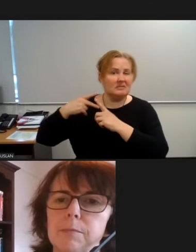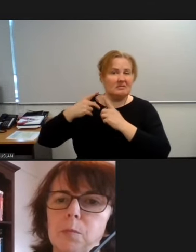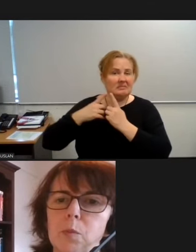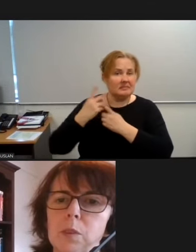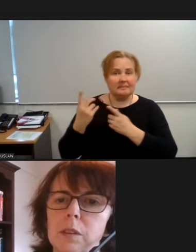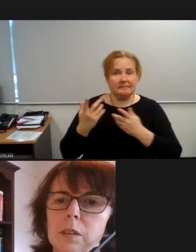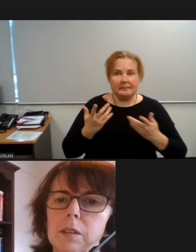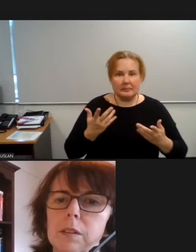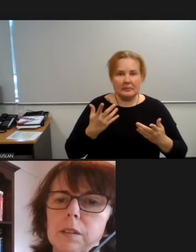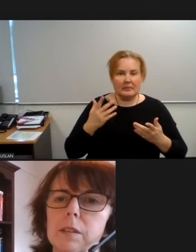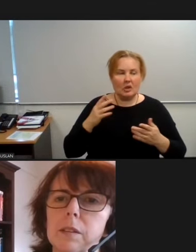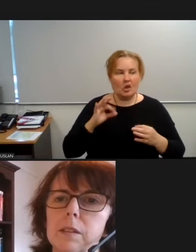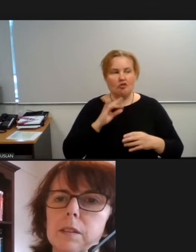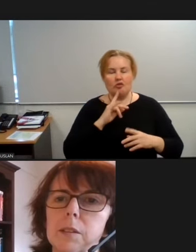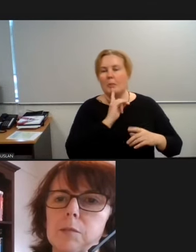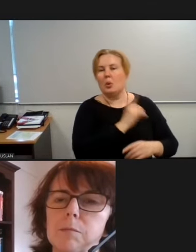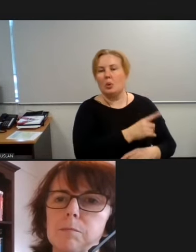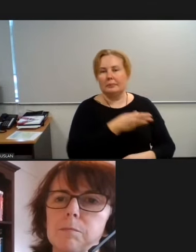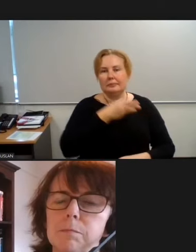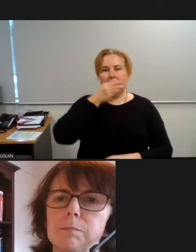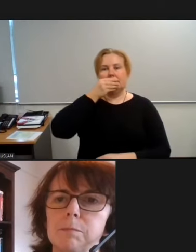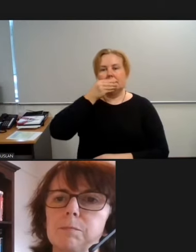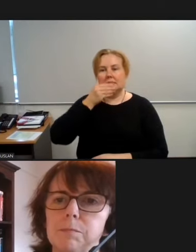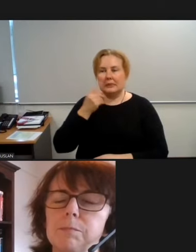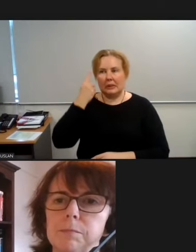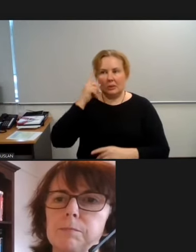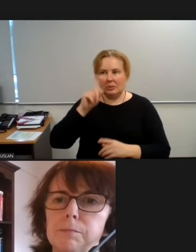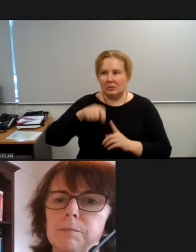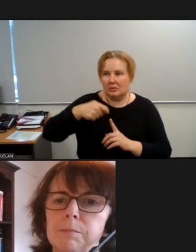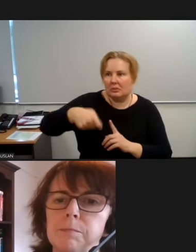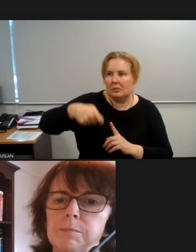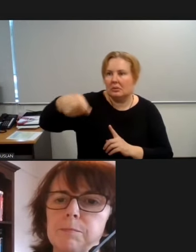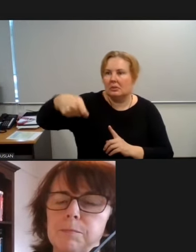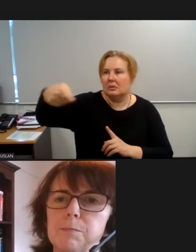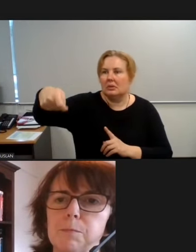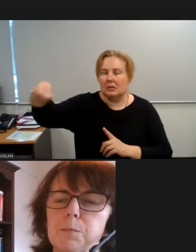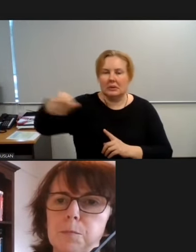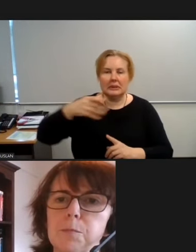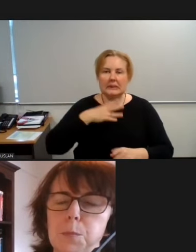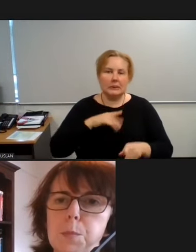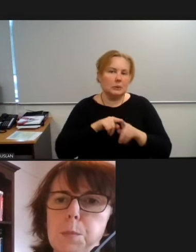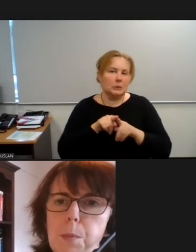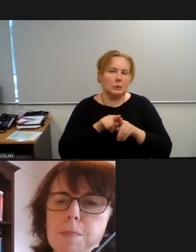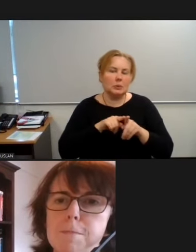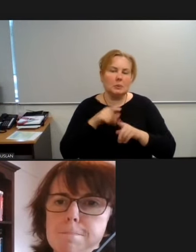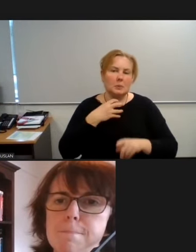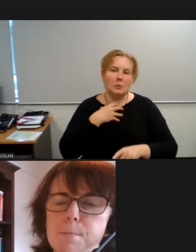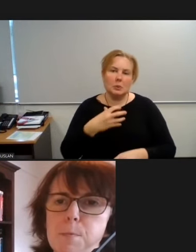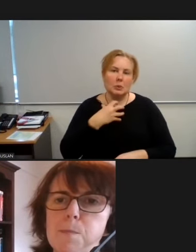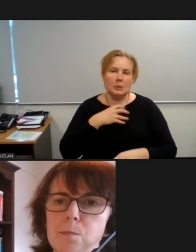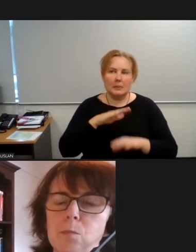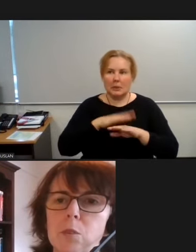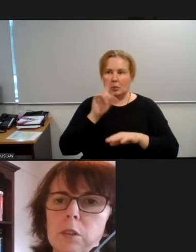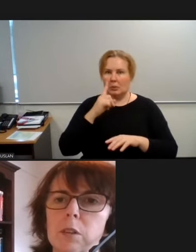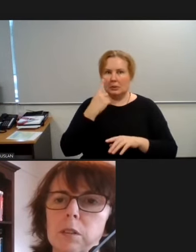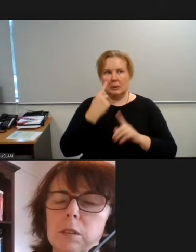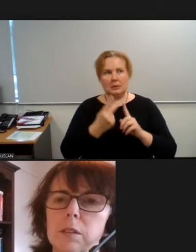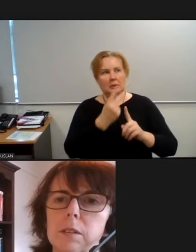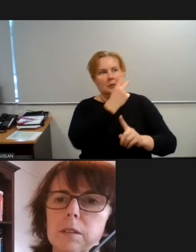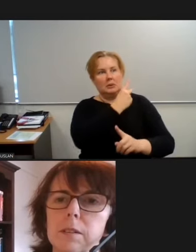which you've spoken about, but what's to come. And I think there's real lessons to learn from what we've seen in times of crises before,